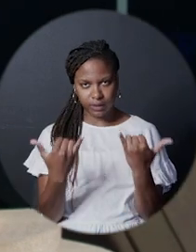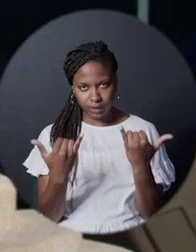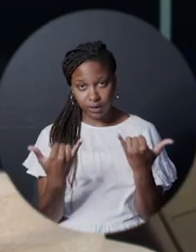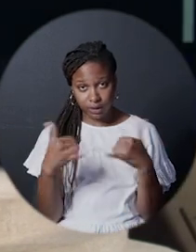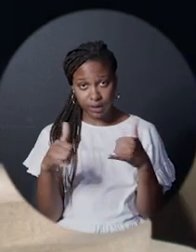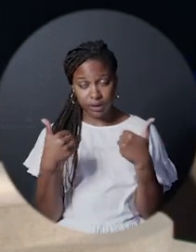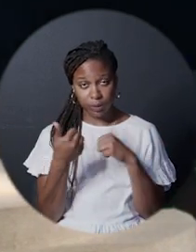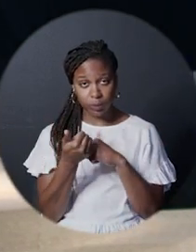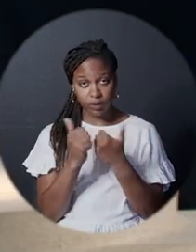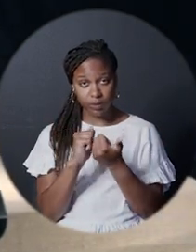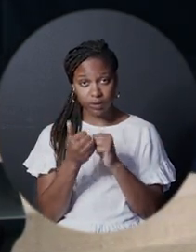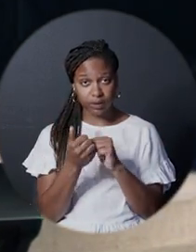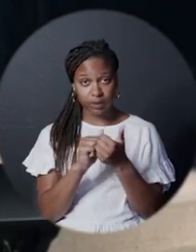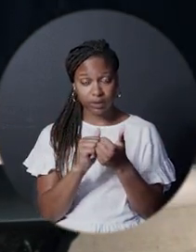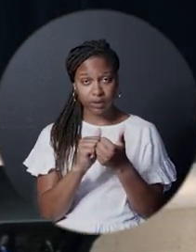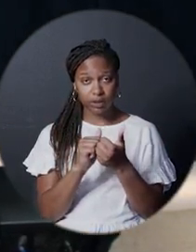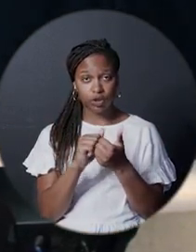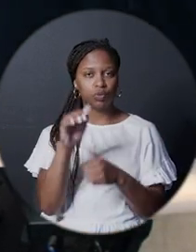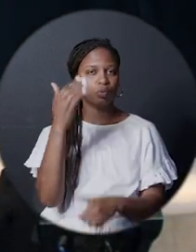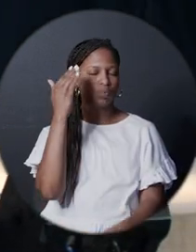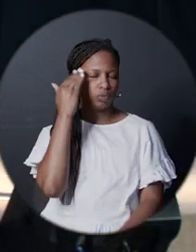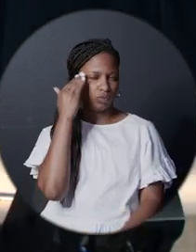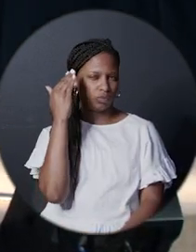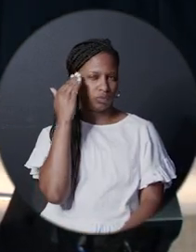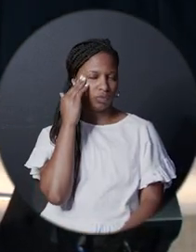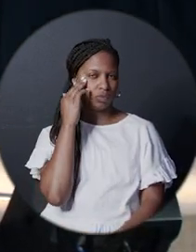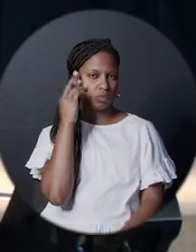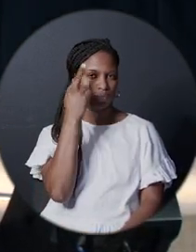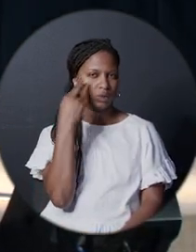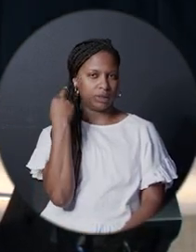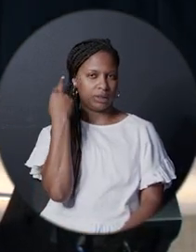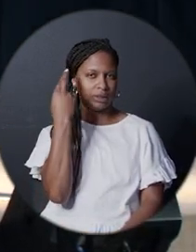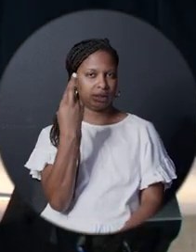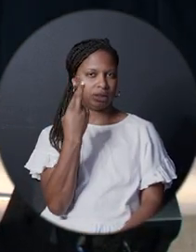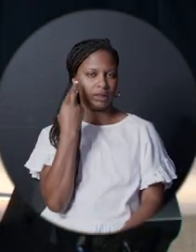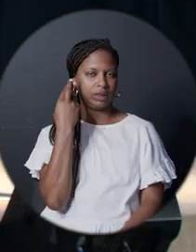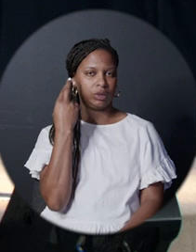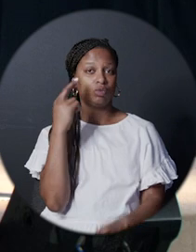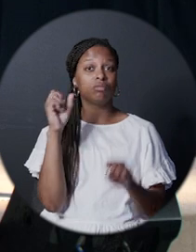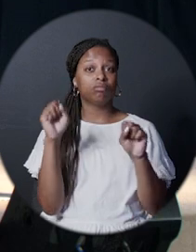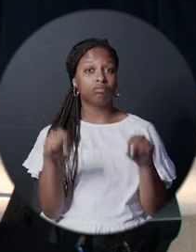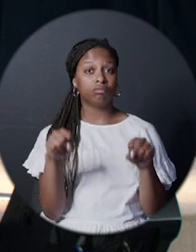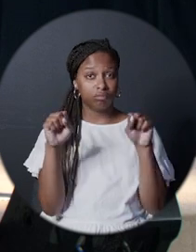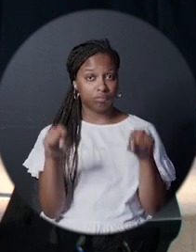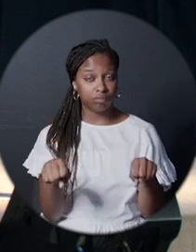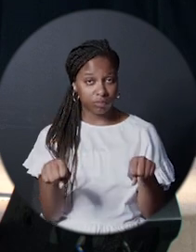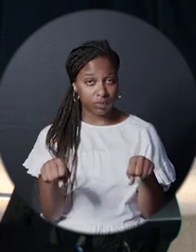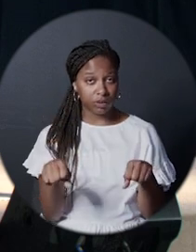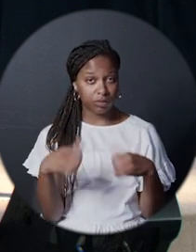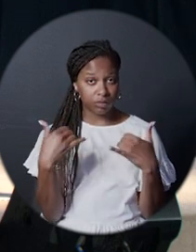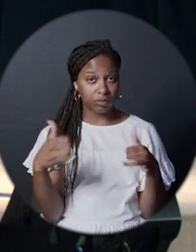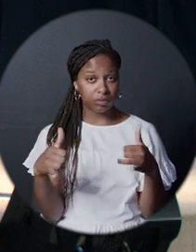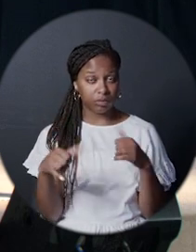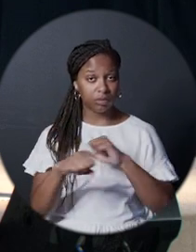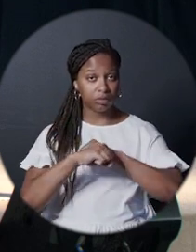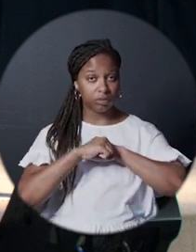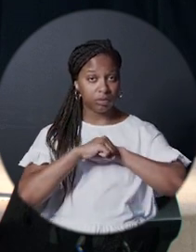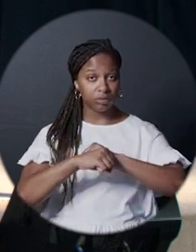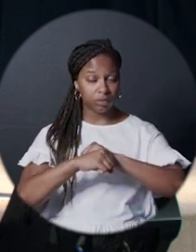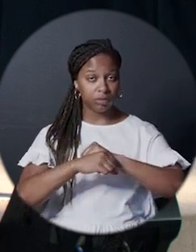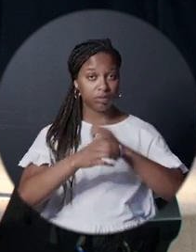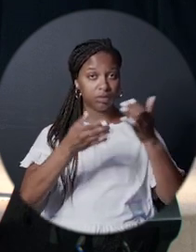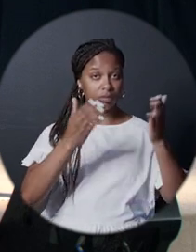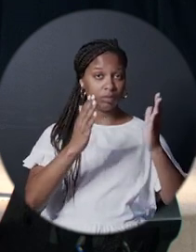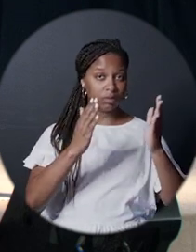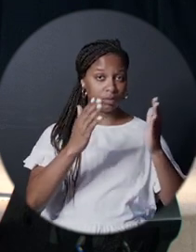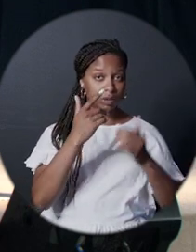The person. Now, if you play sports, you know that the reason why we are capable of